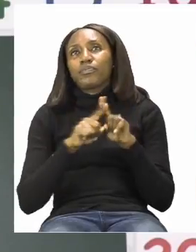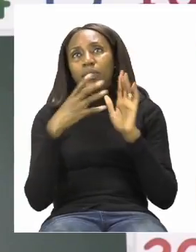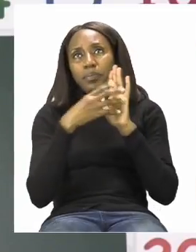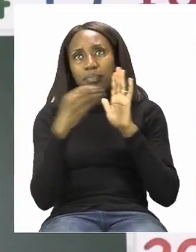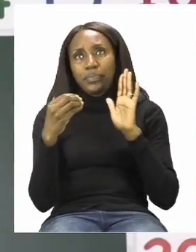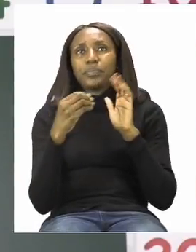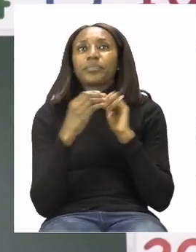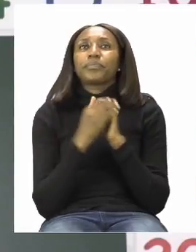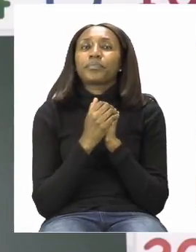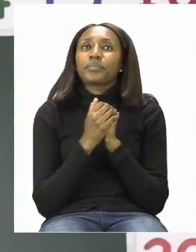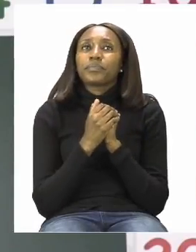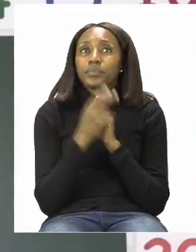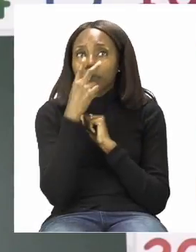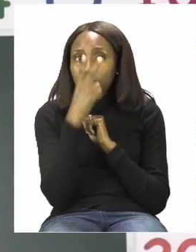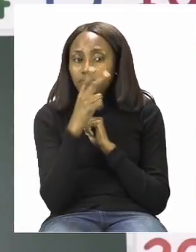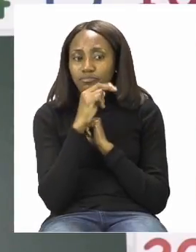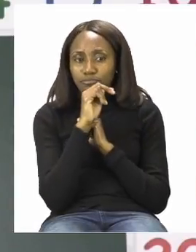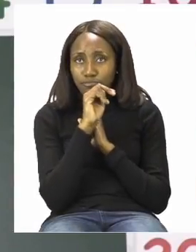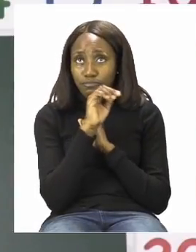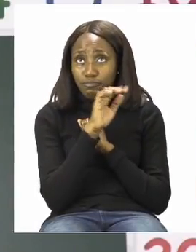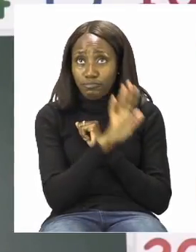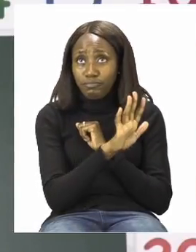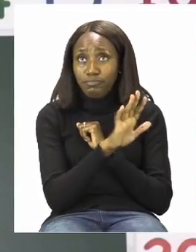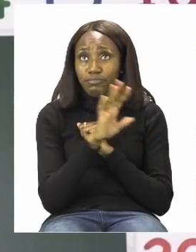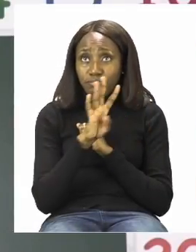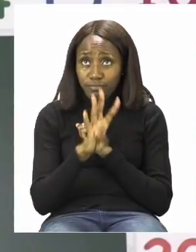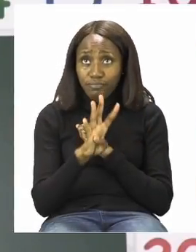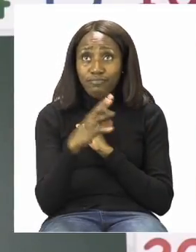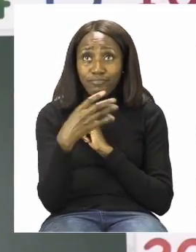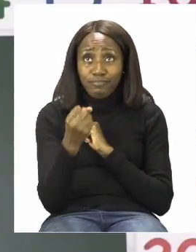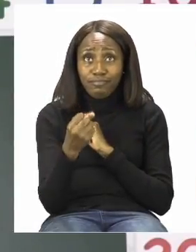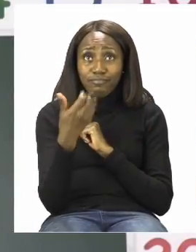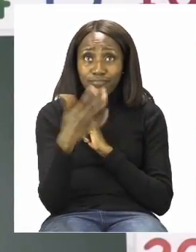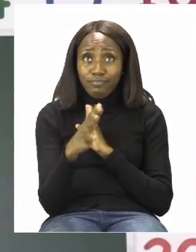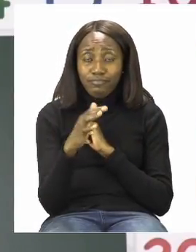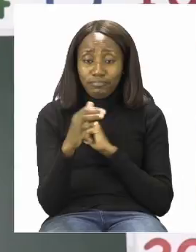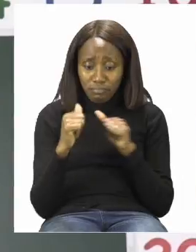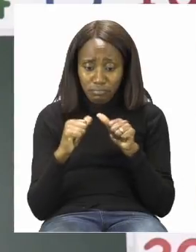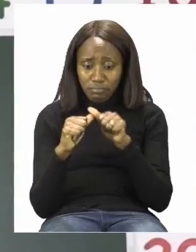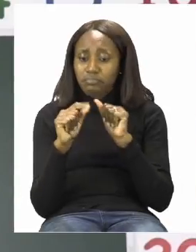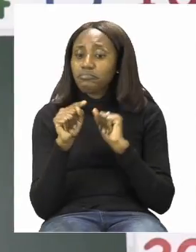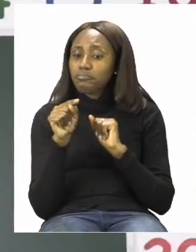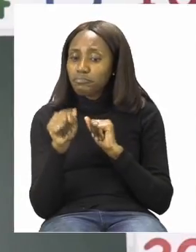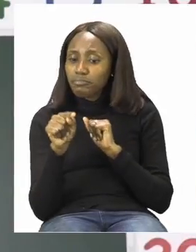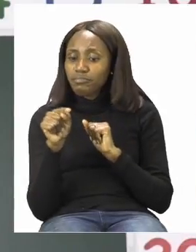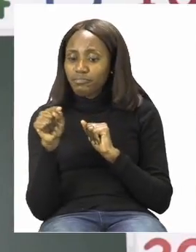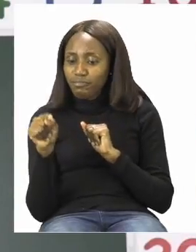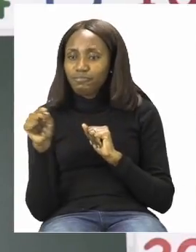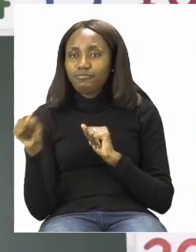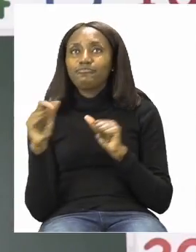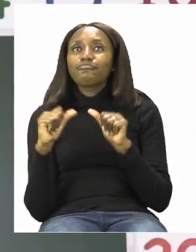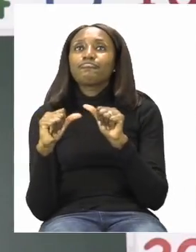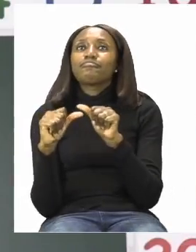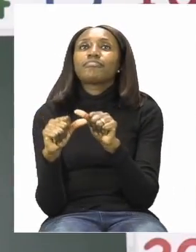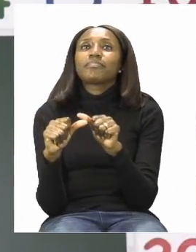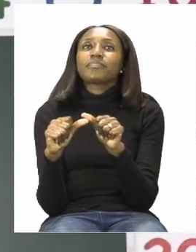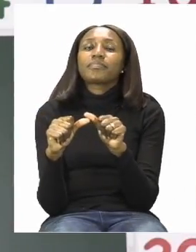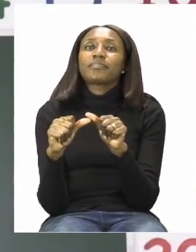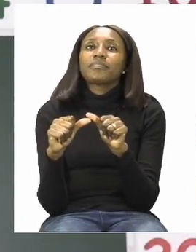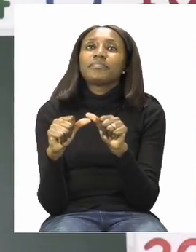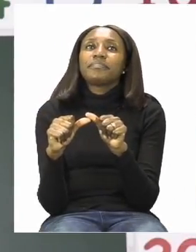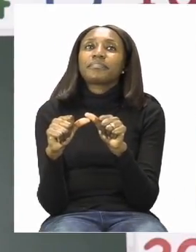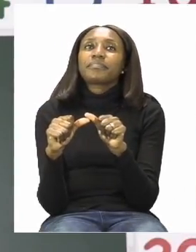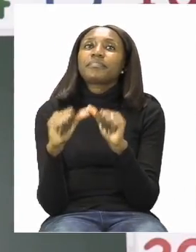done the first two for us. 5 is here and 4 is there. So that means